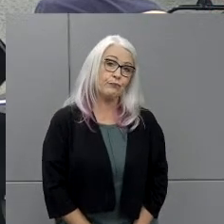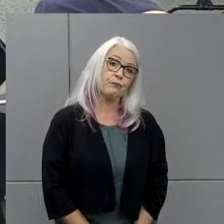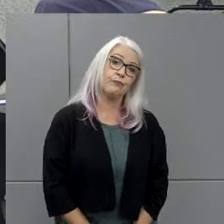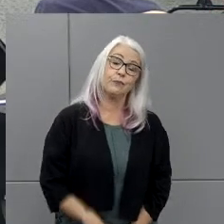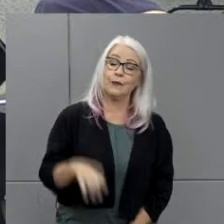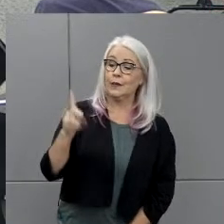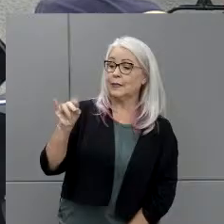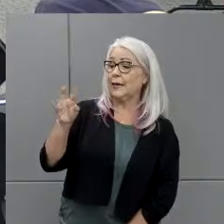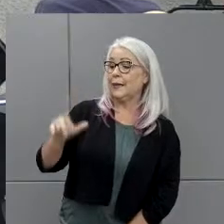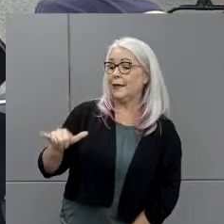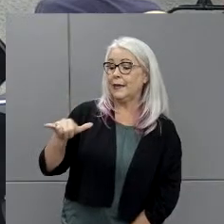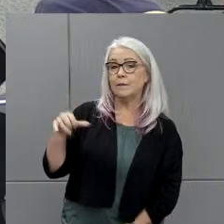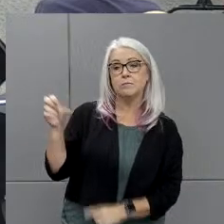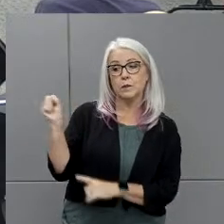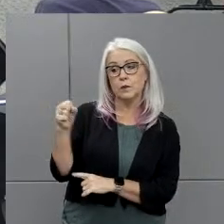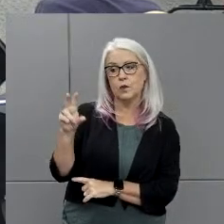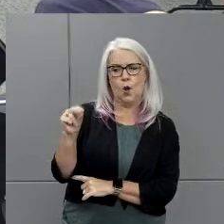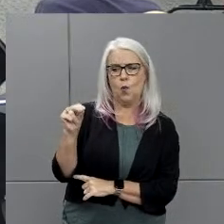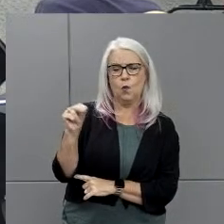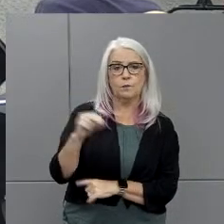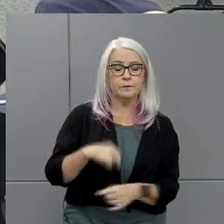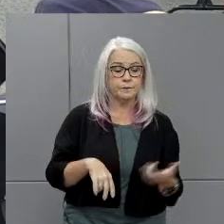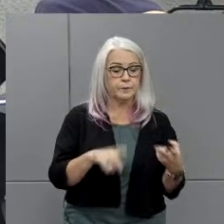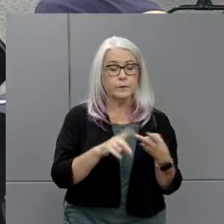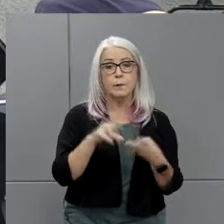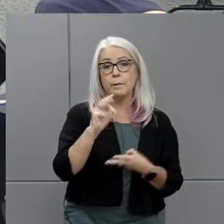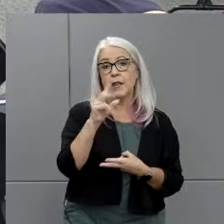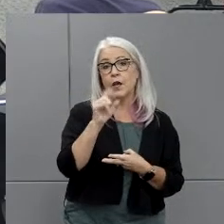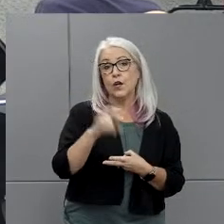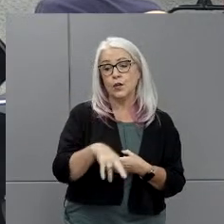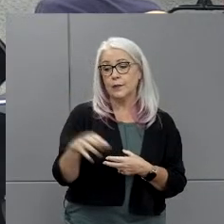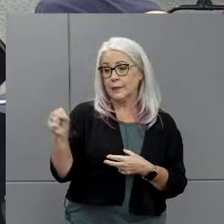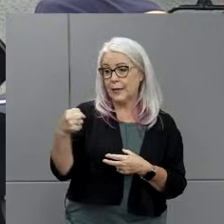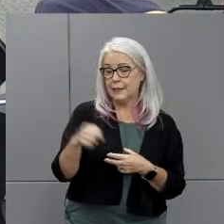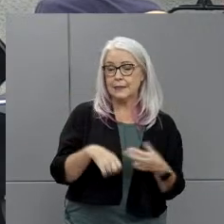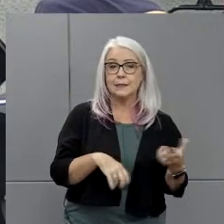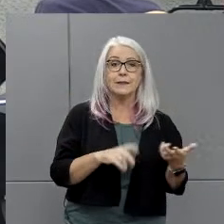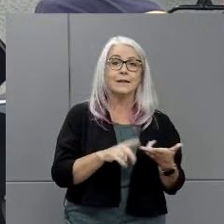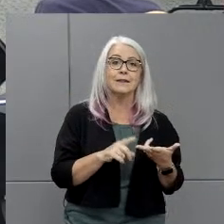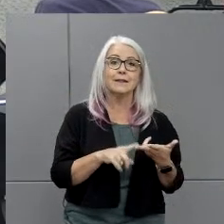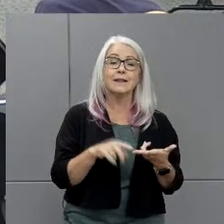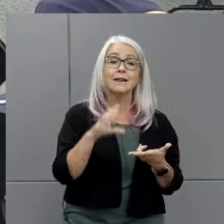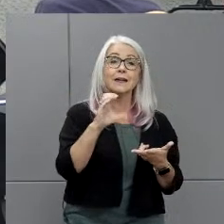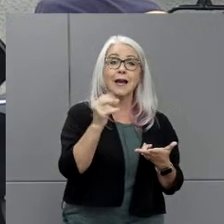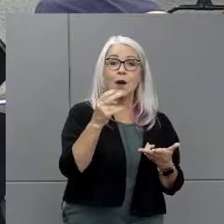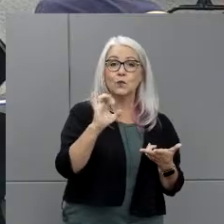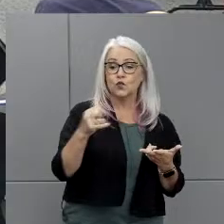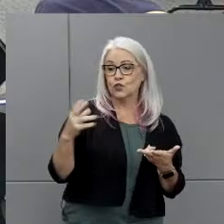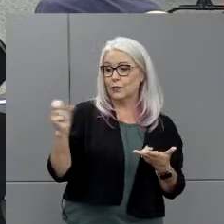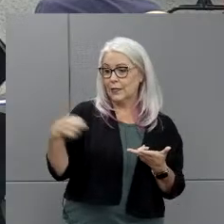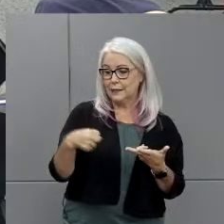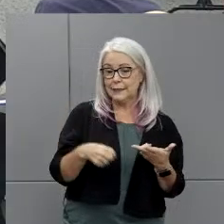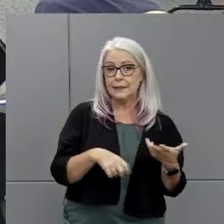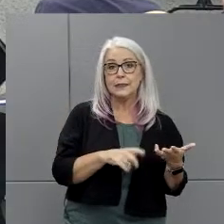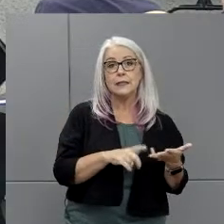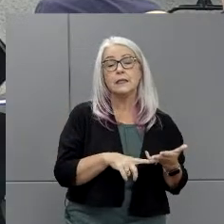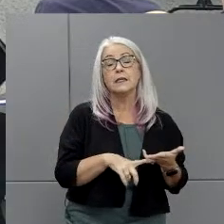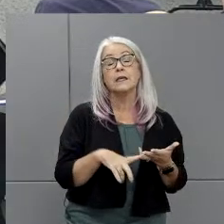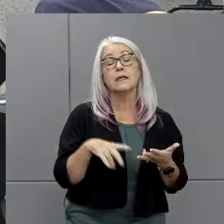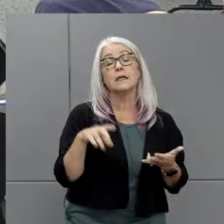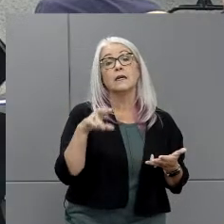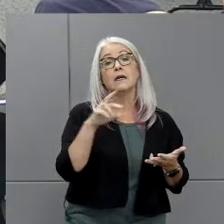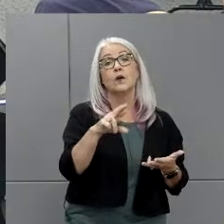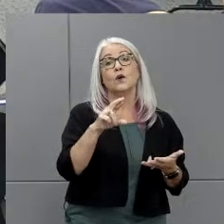Trustee Daly. No. Trustee Miller. Yes. Trustee Couch. Yes.